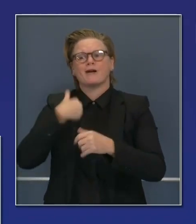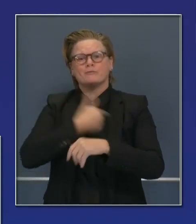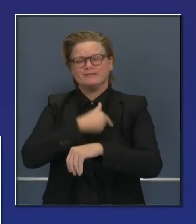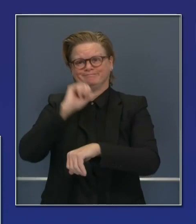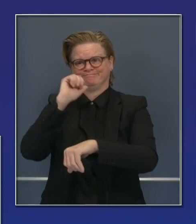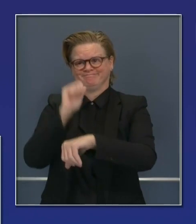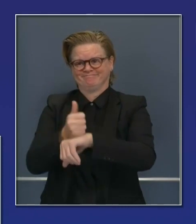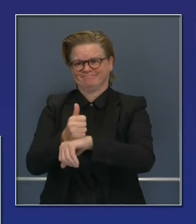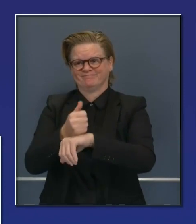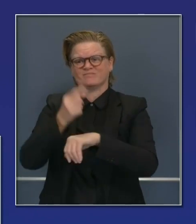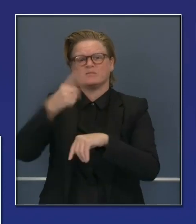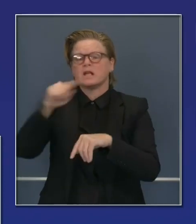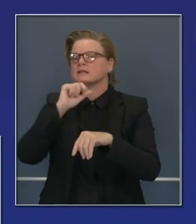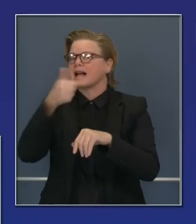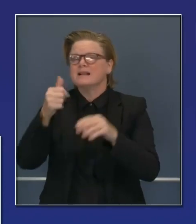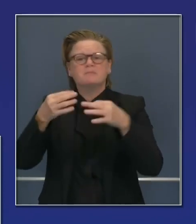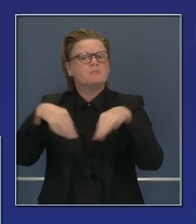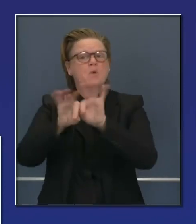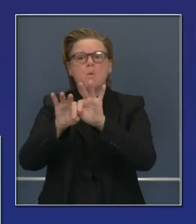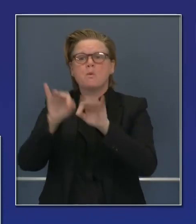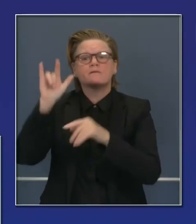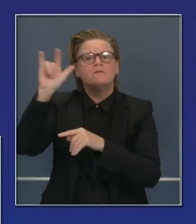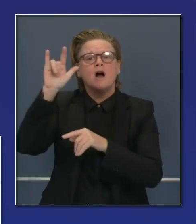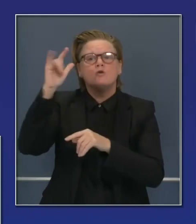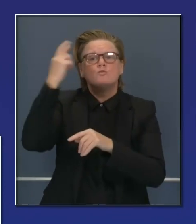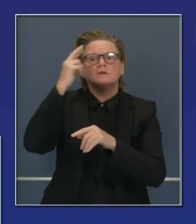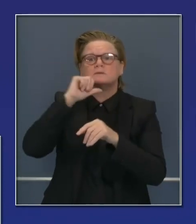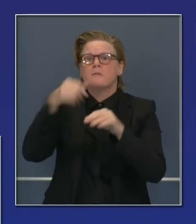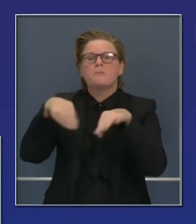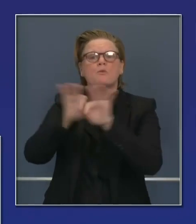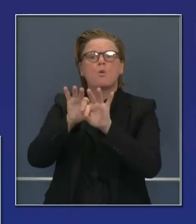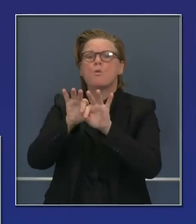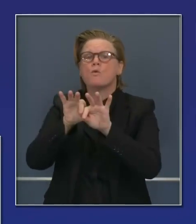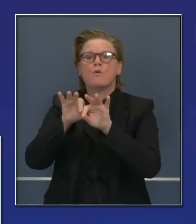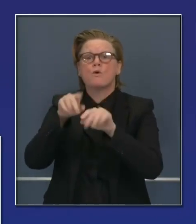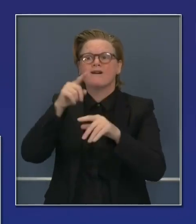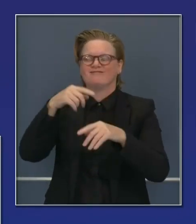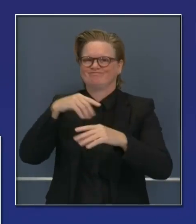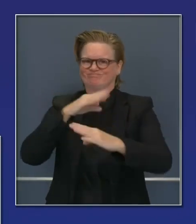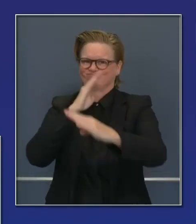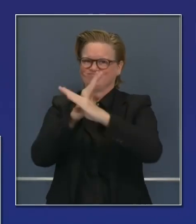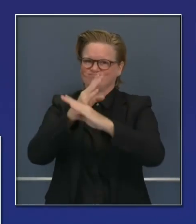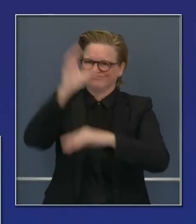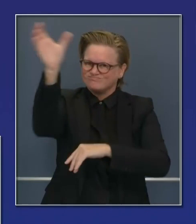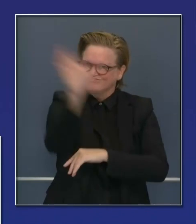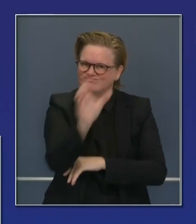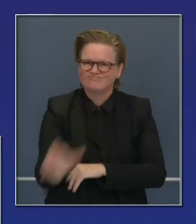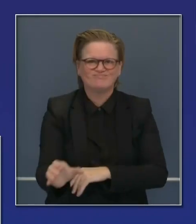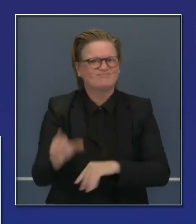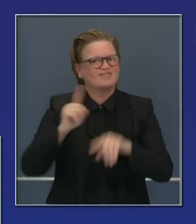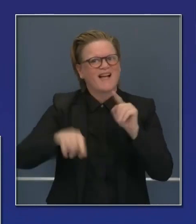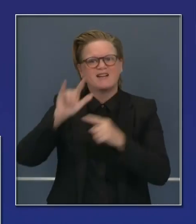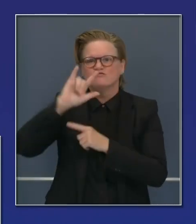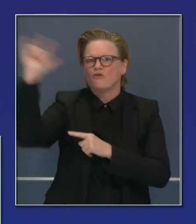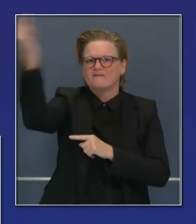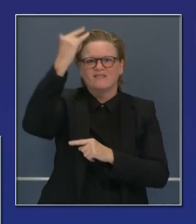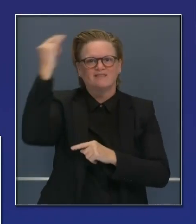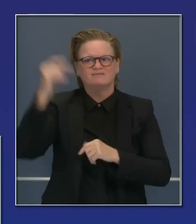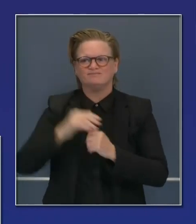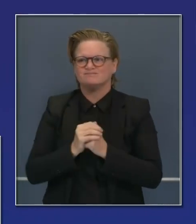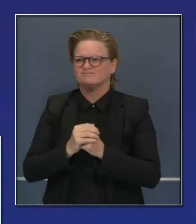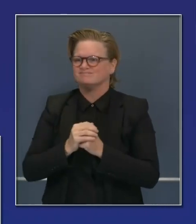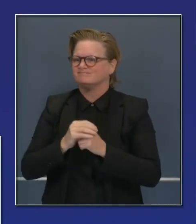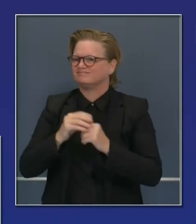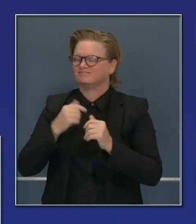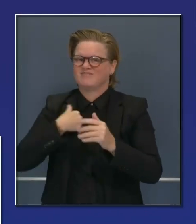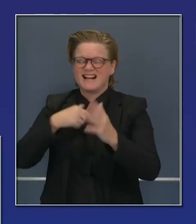well temporarily restricted statewide. Here's what we want to emphasize. None of us are naive. I